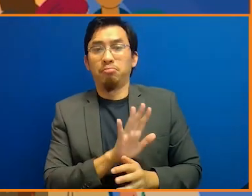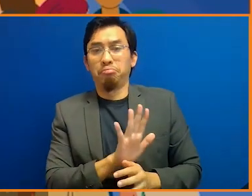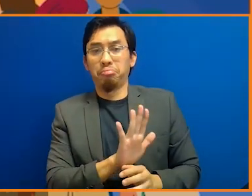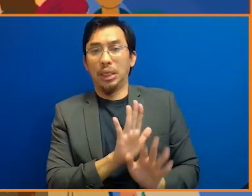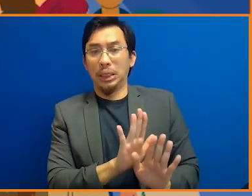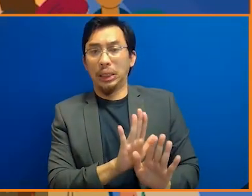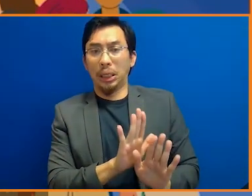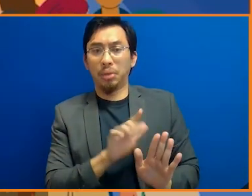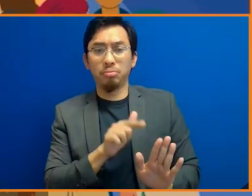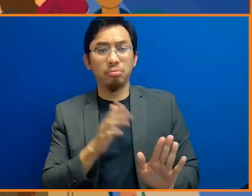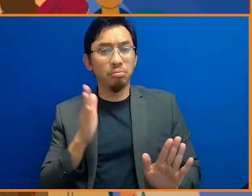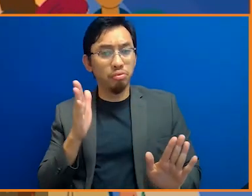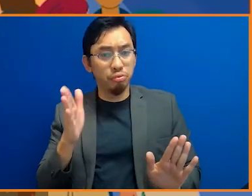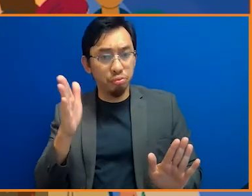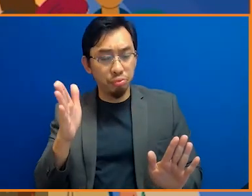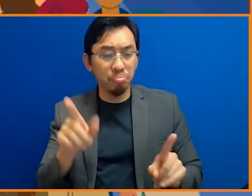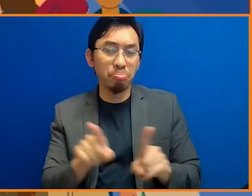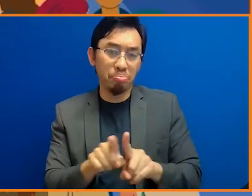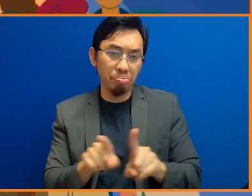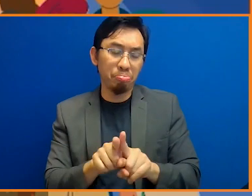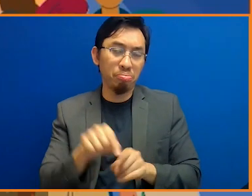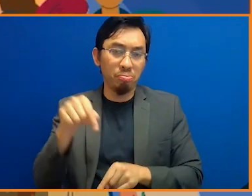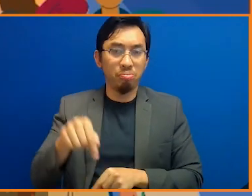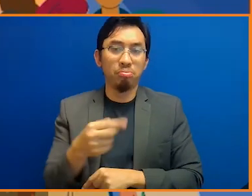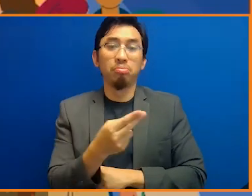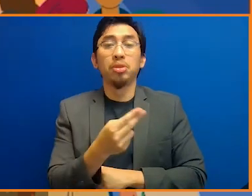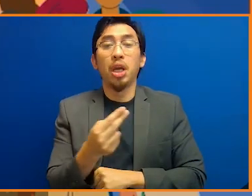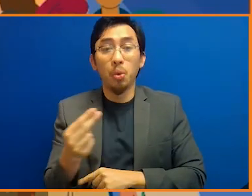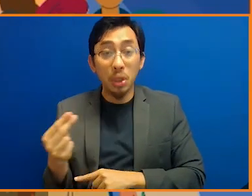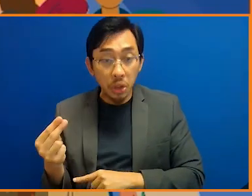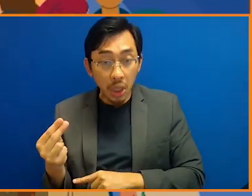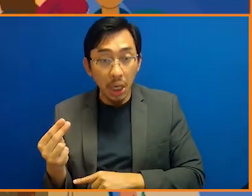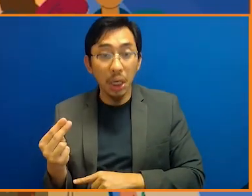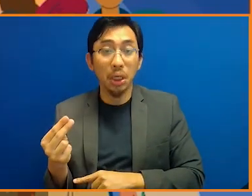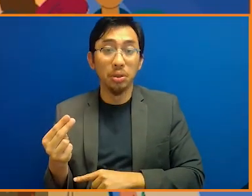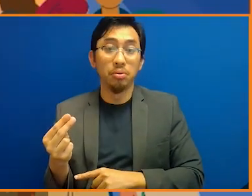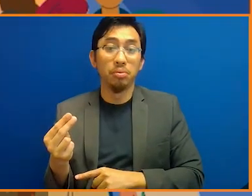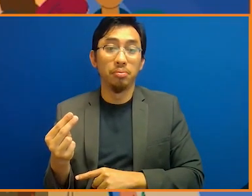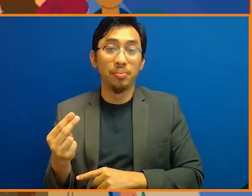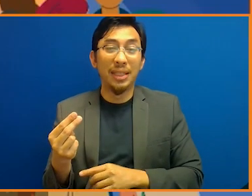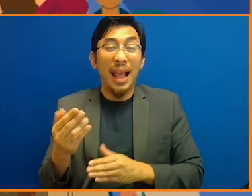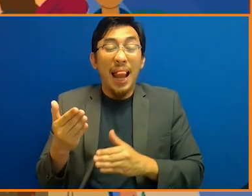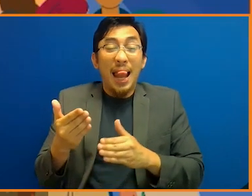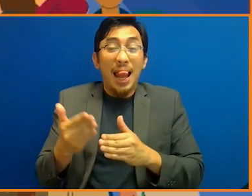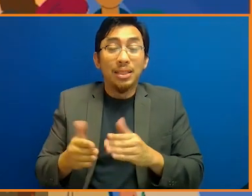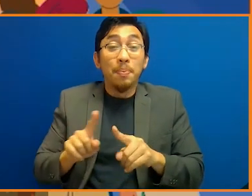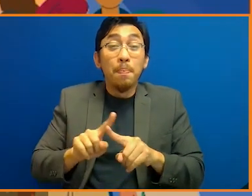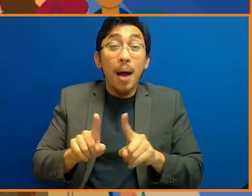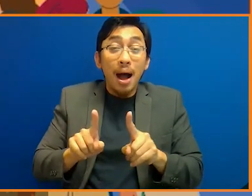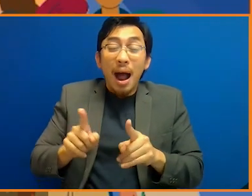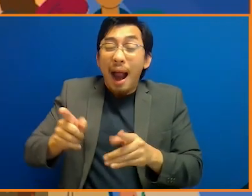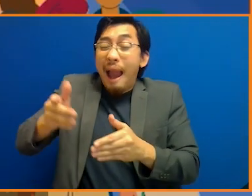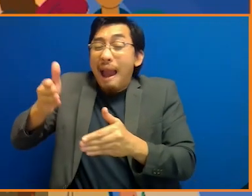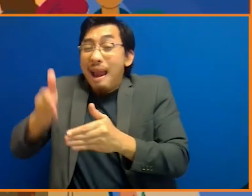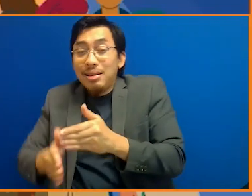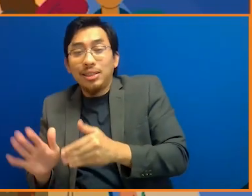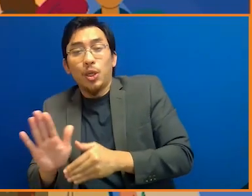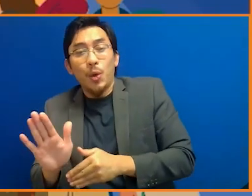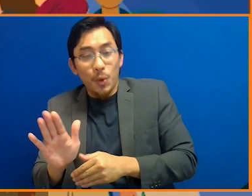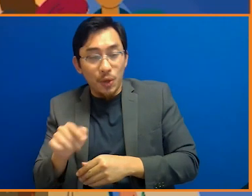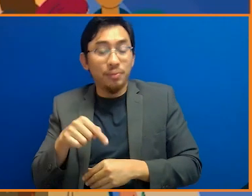can keep it as a future for as a memorial, like we also have in Indonesia. Last but not least,